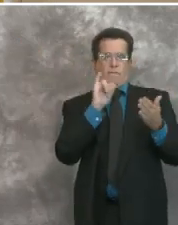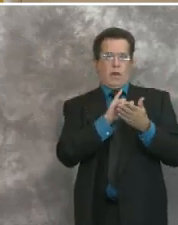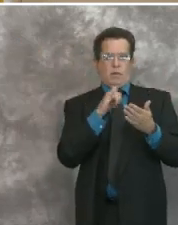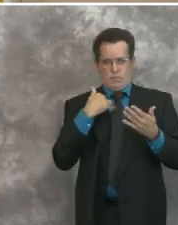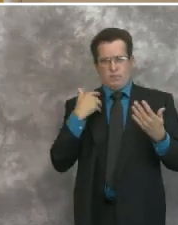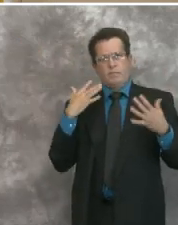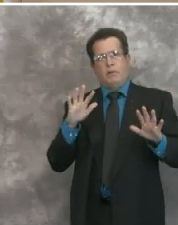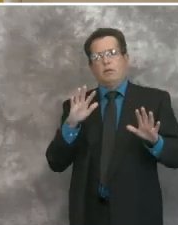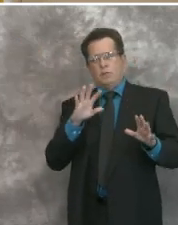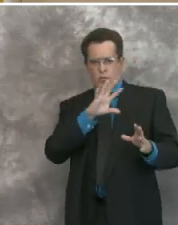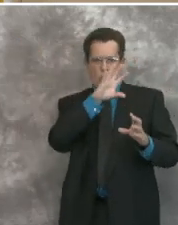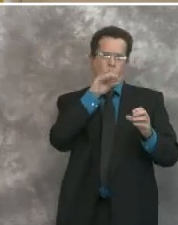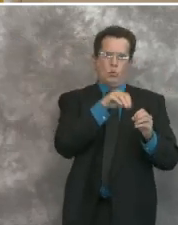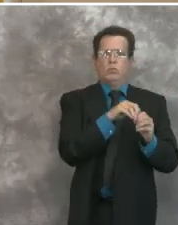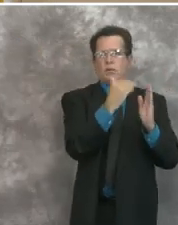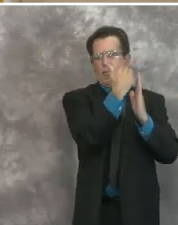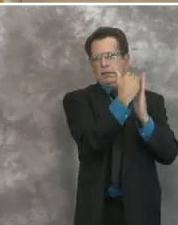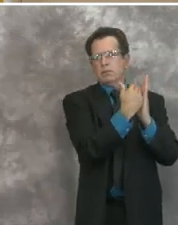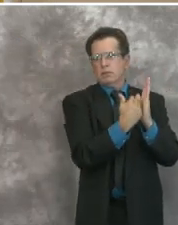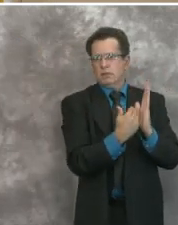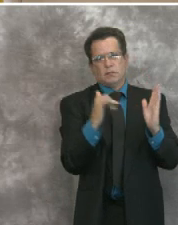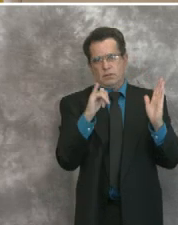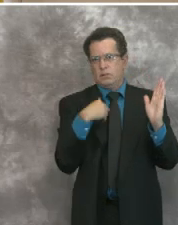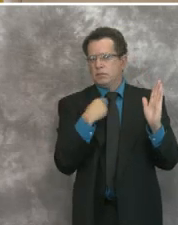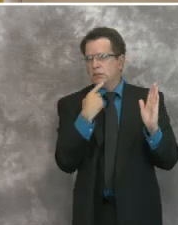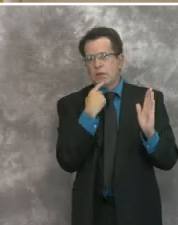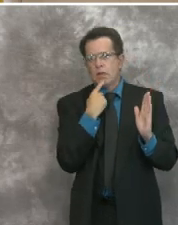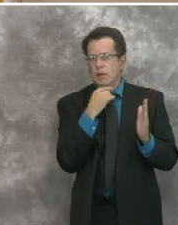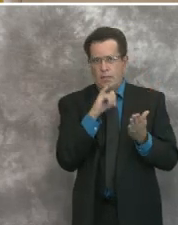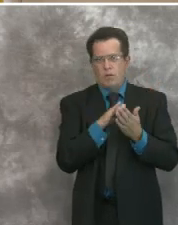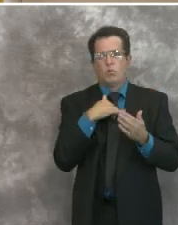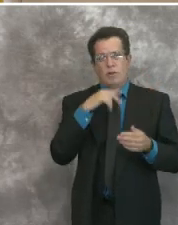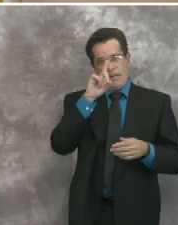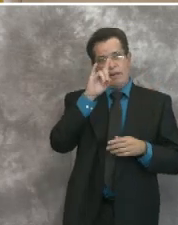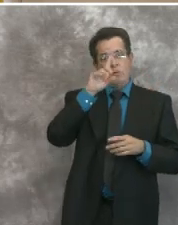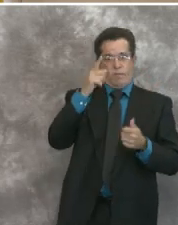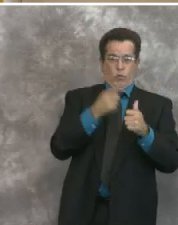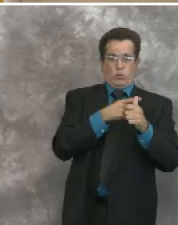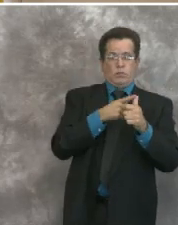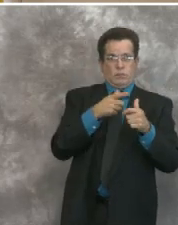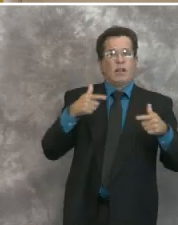As was stated, we originally did include golf